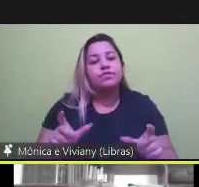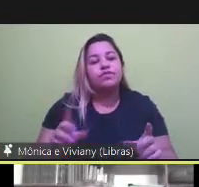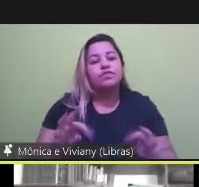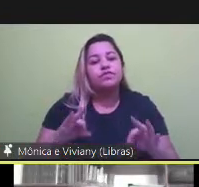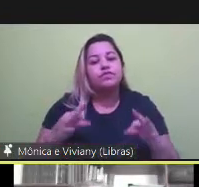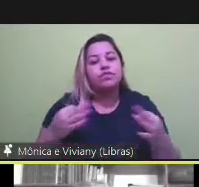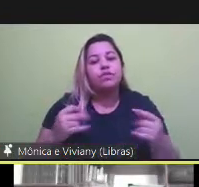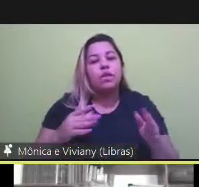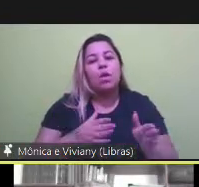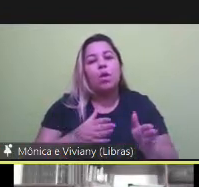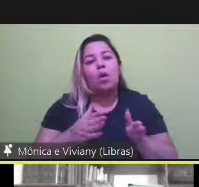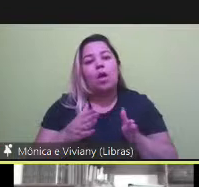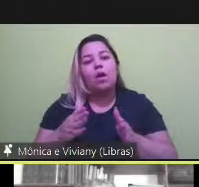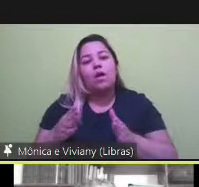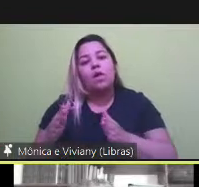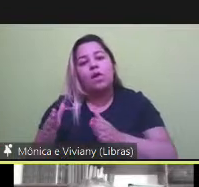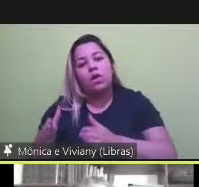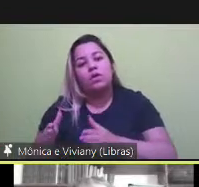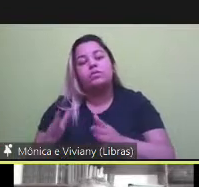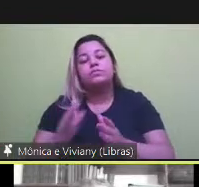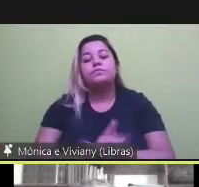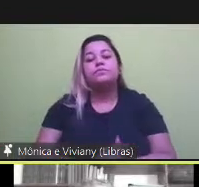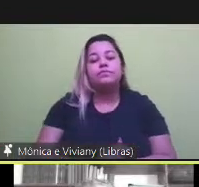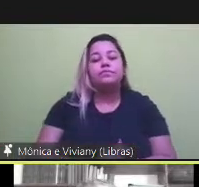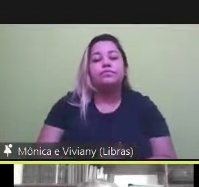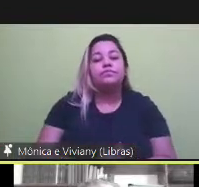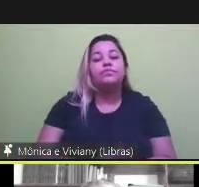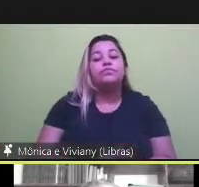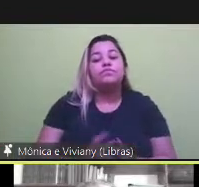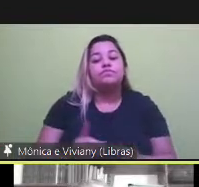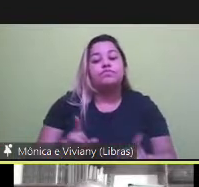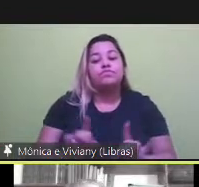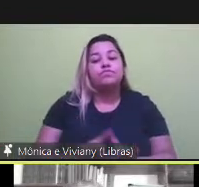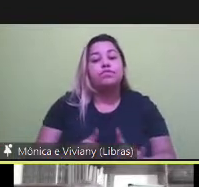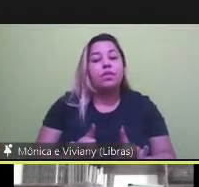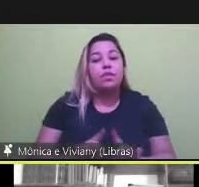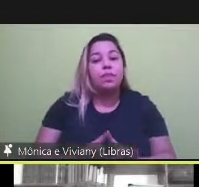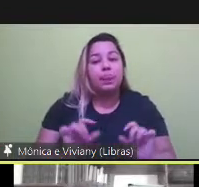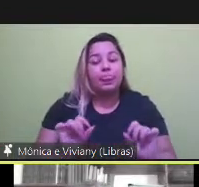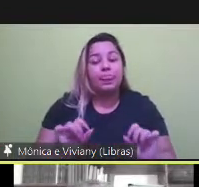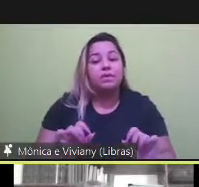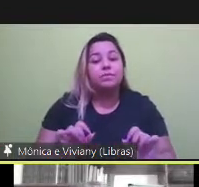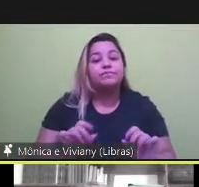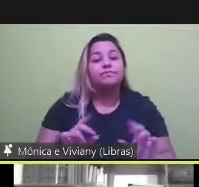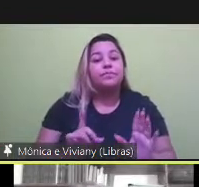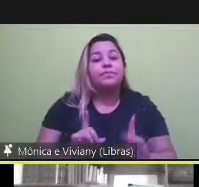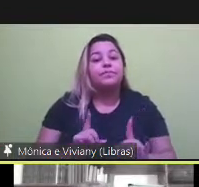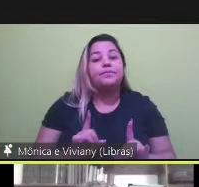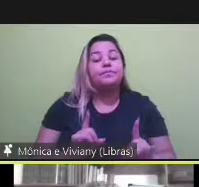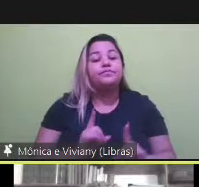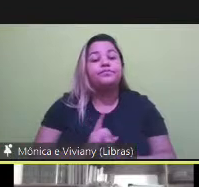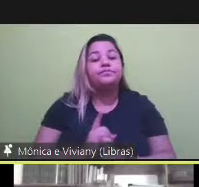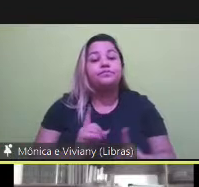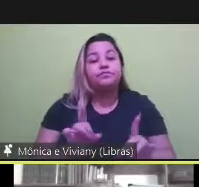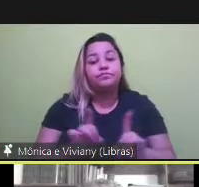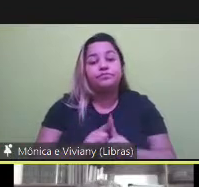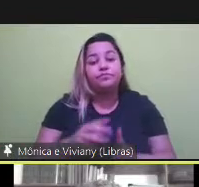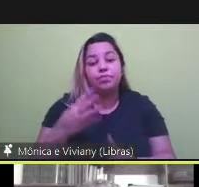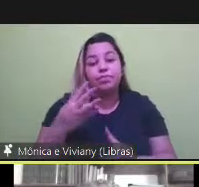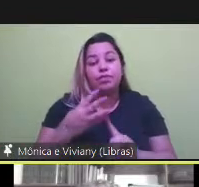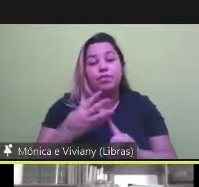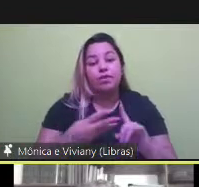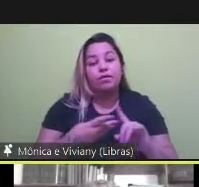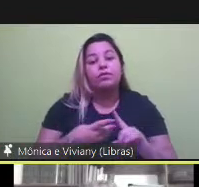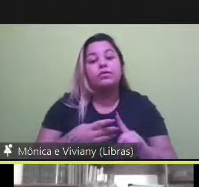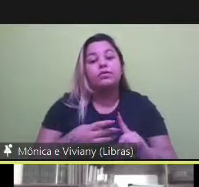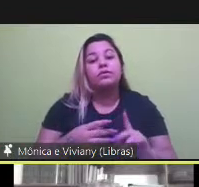of the stages and all the grades in school. The fourth aspect was